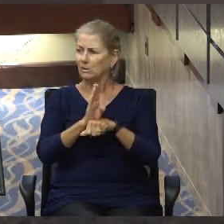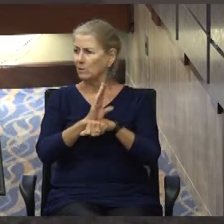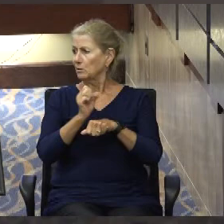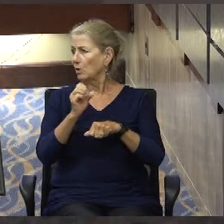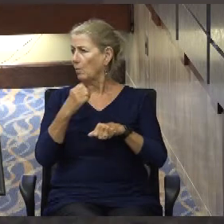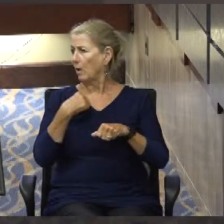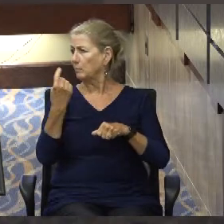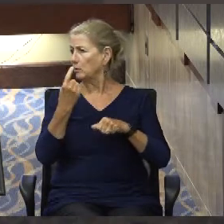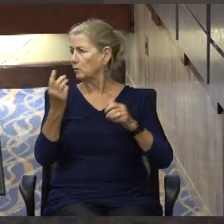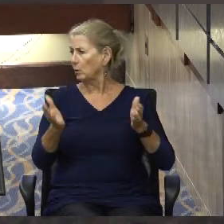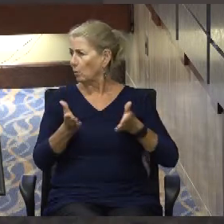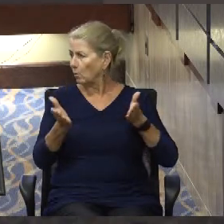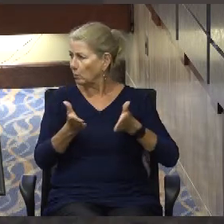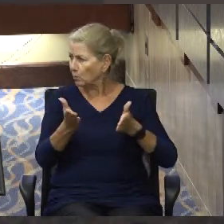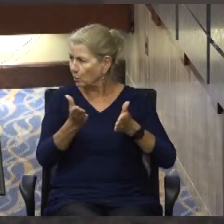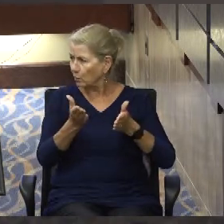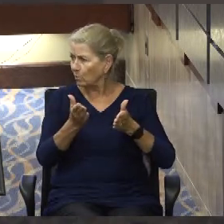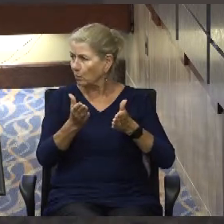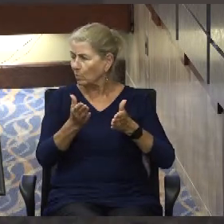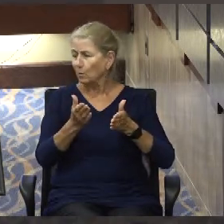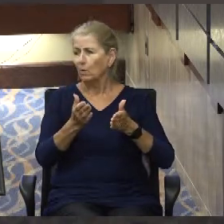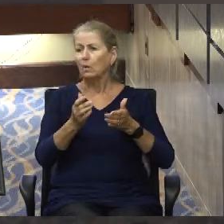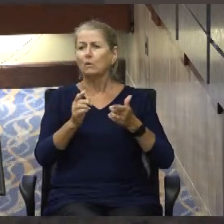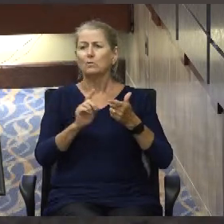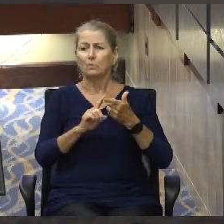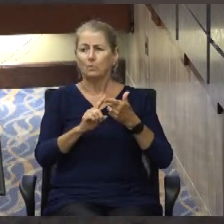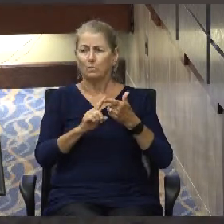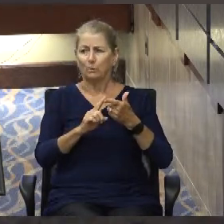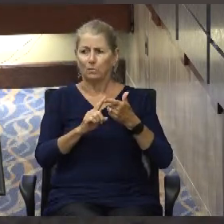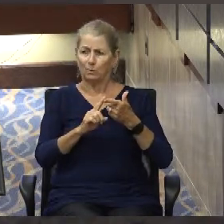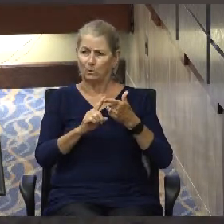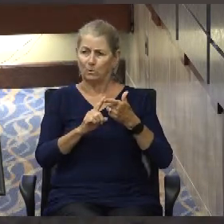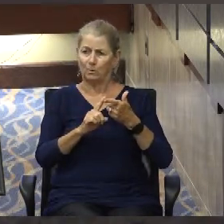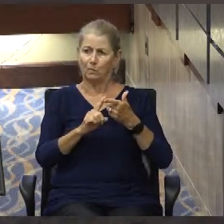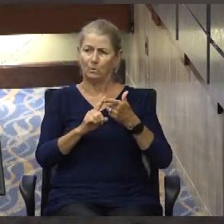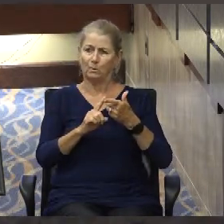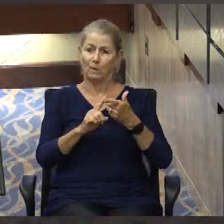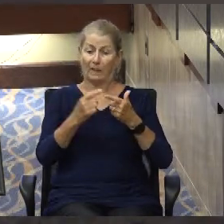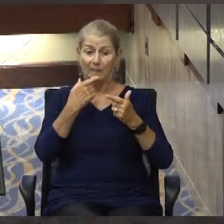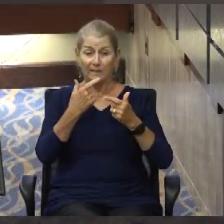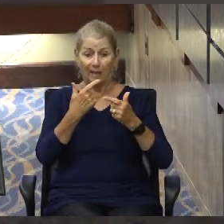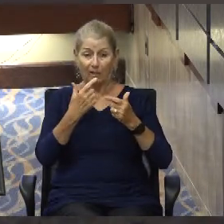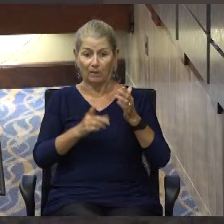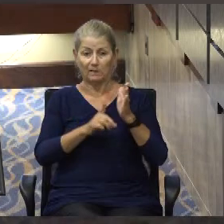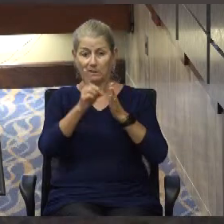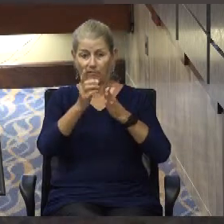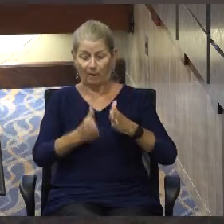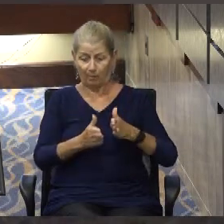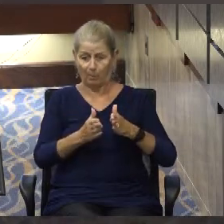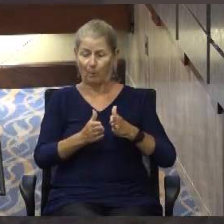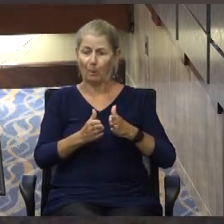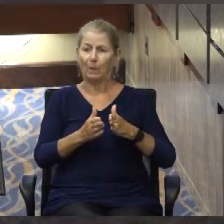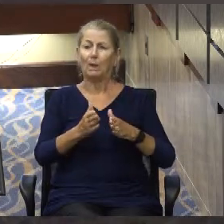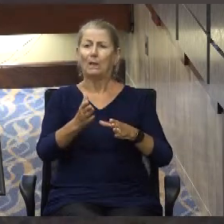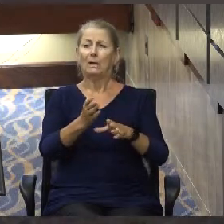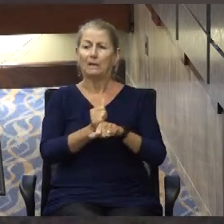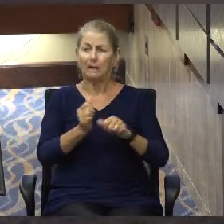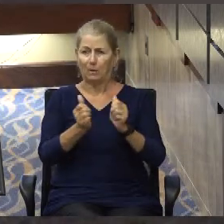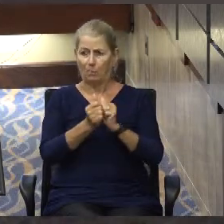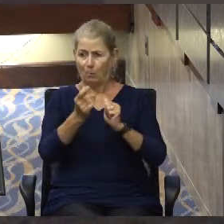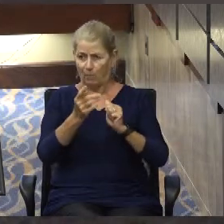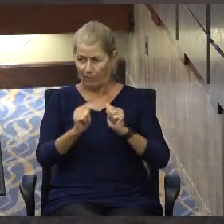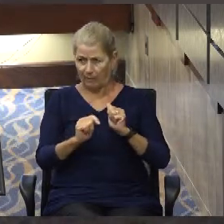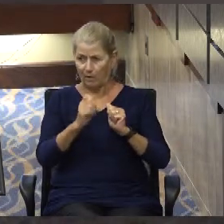just encouraging you to tell this developer, get with it or get off the pot. Let's do somebody else up